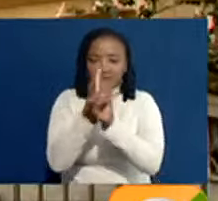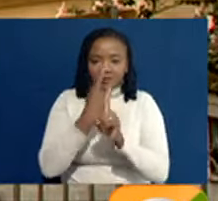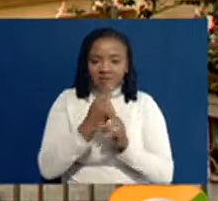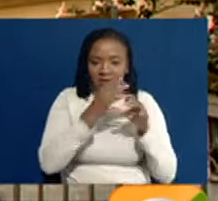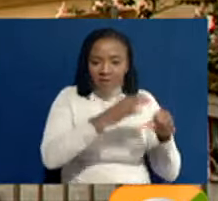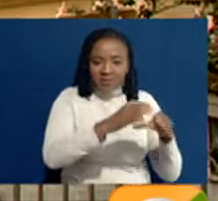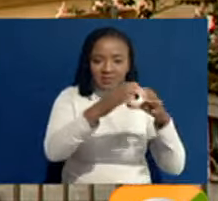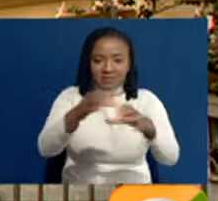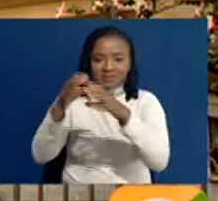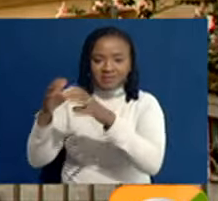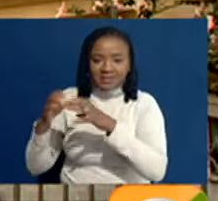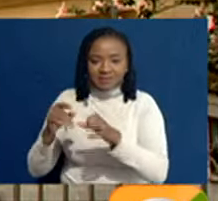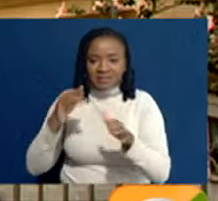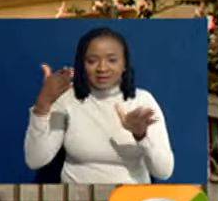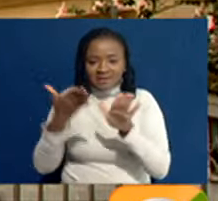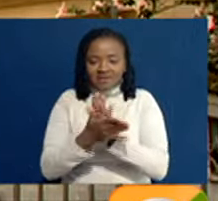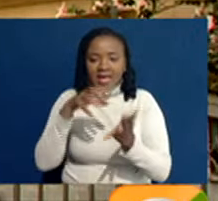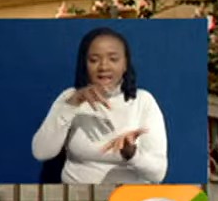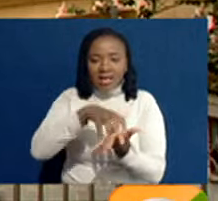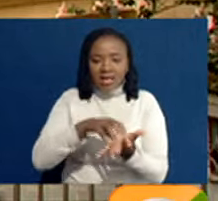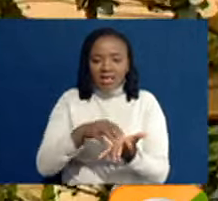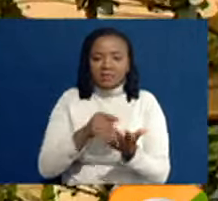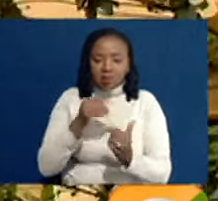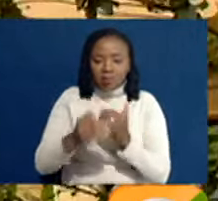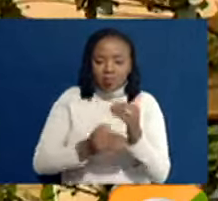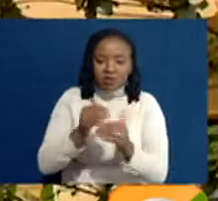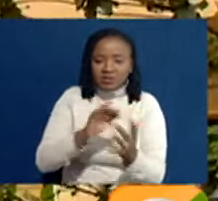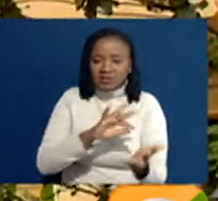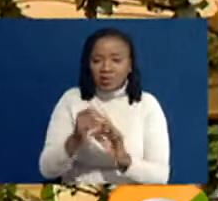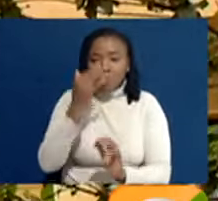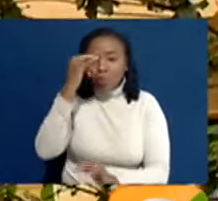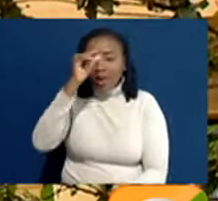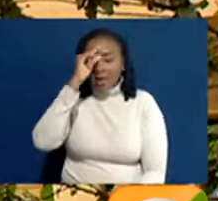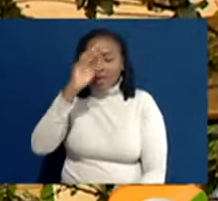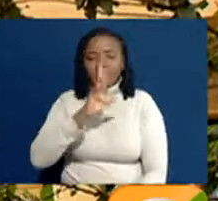of the companies withdrew their cases following a presidential directive.